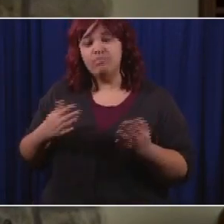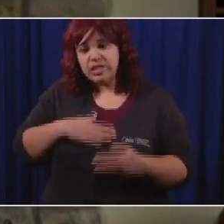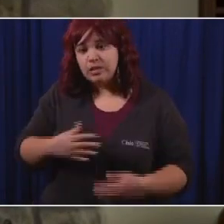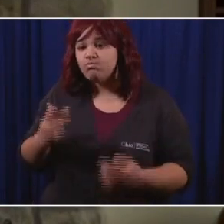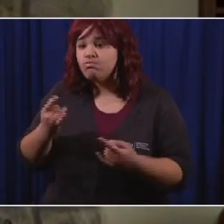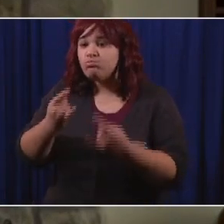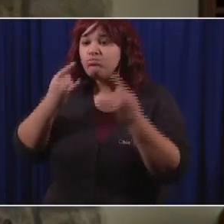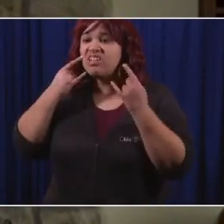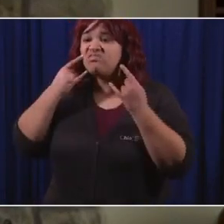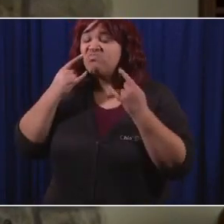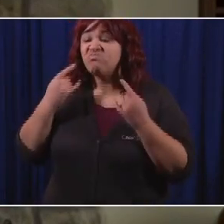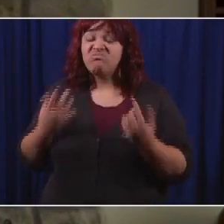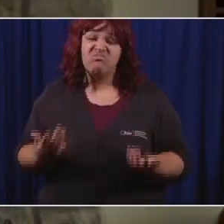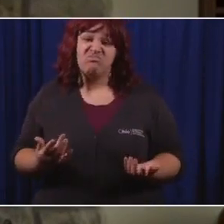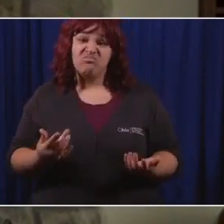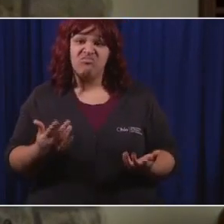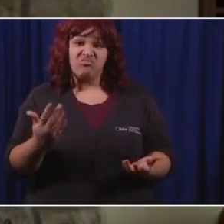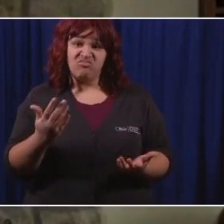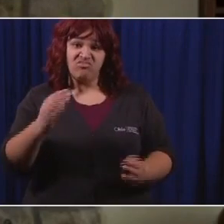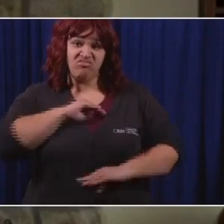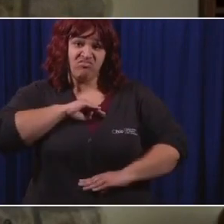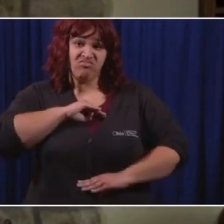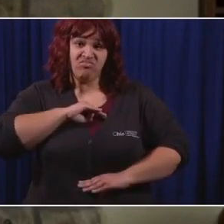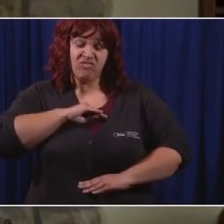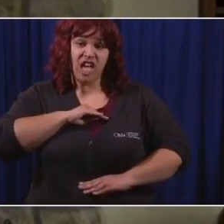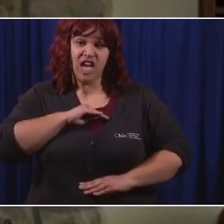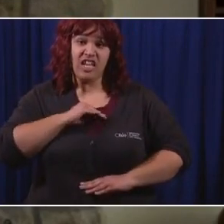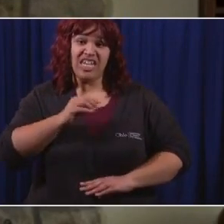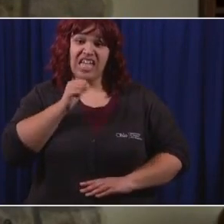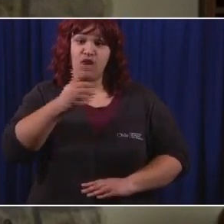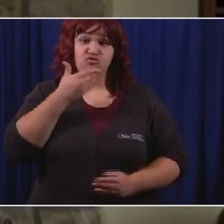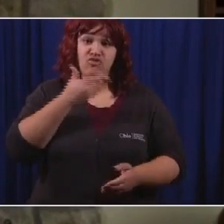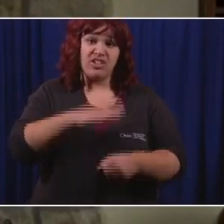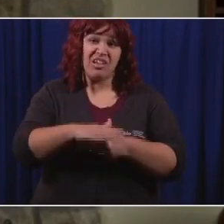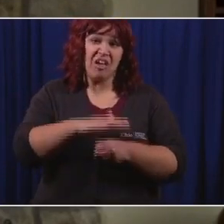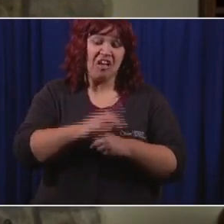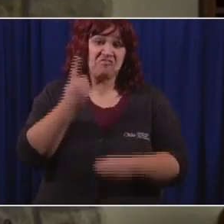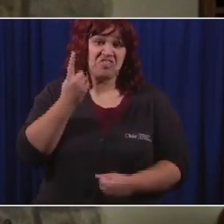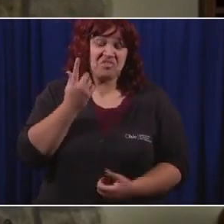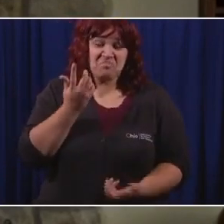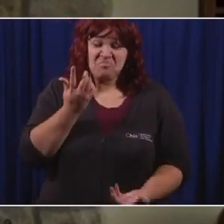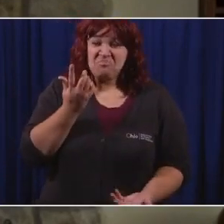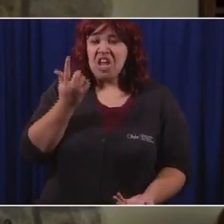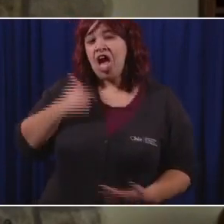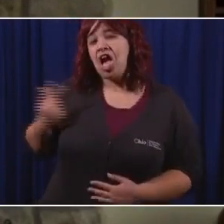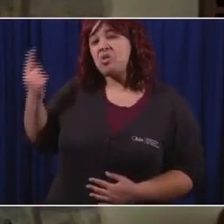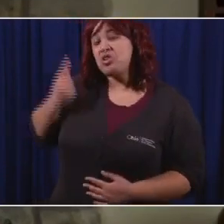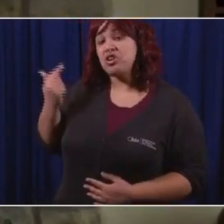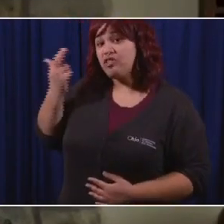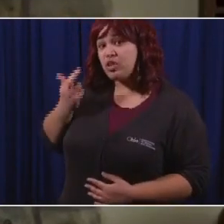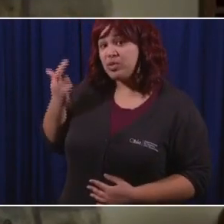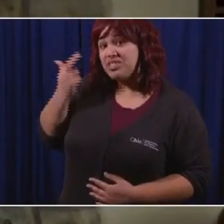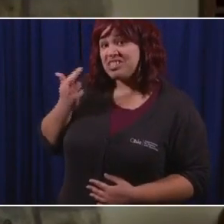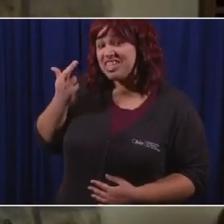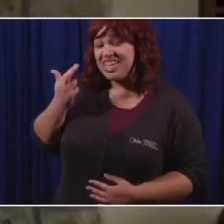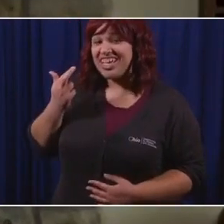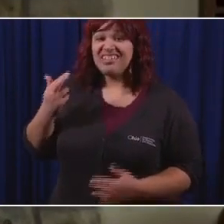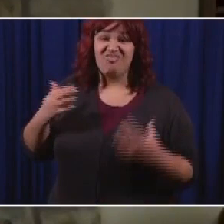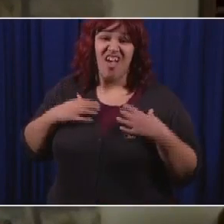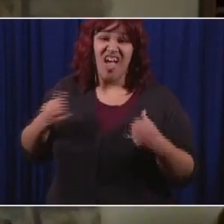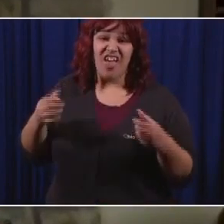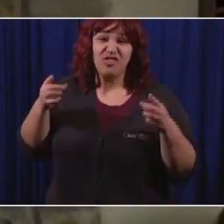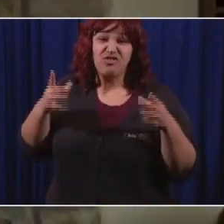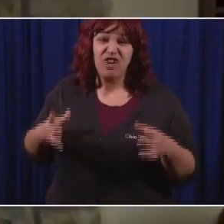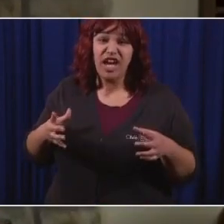the message is getting muddled because we don't have a health director directly speaking to the people of Ohio every day about this